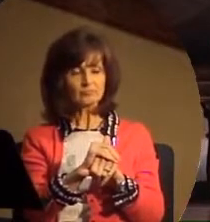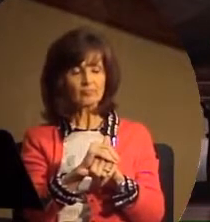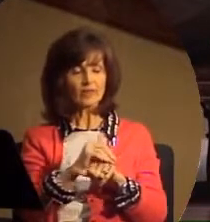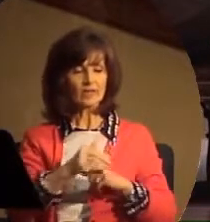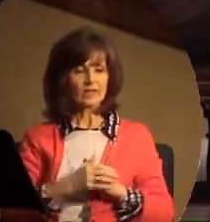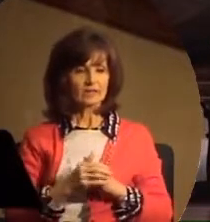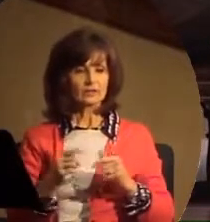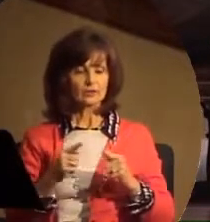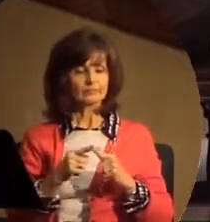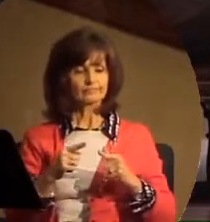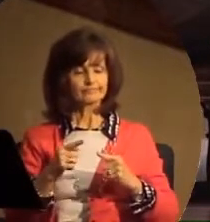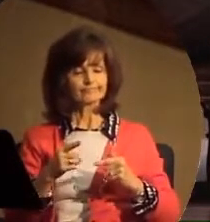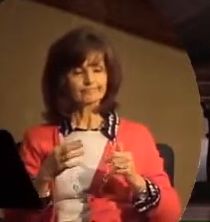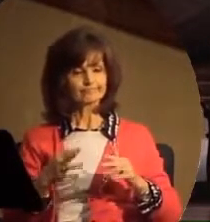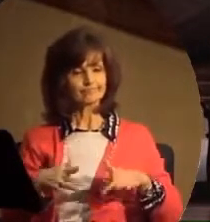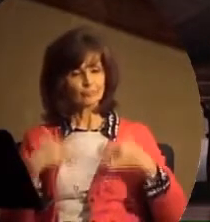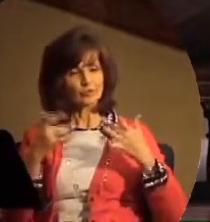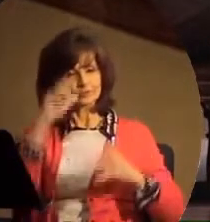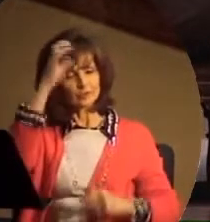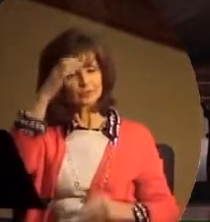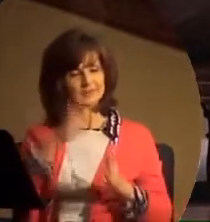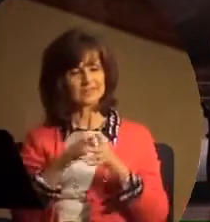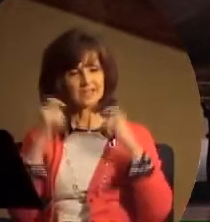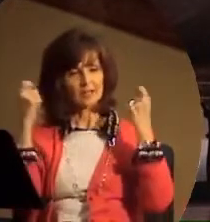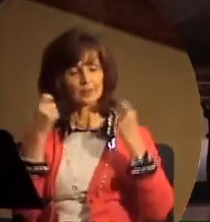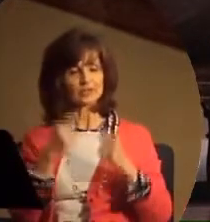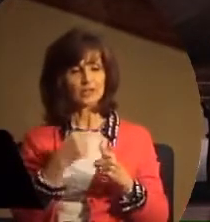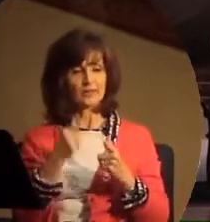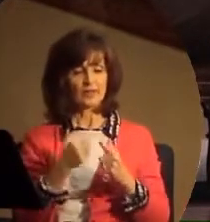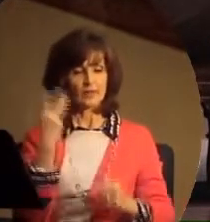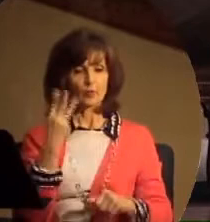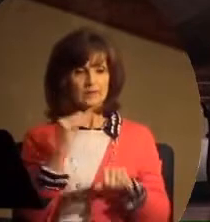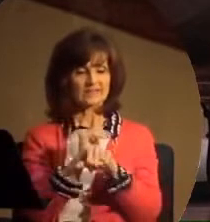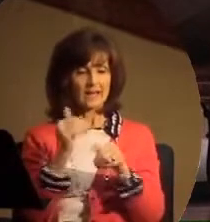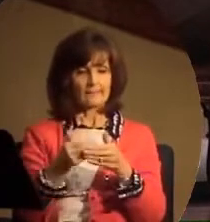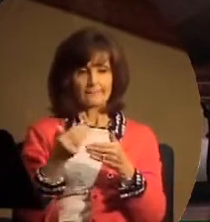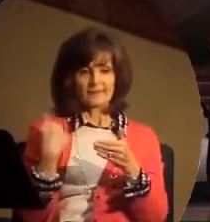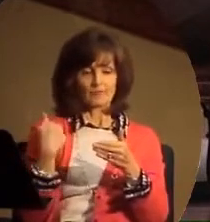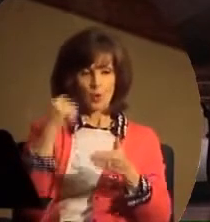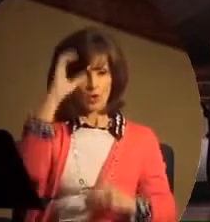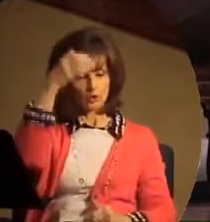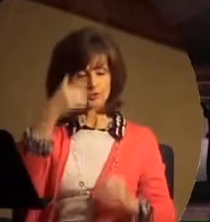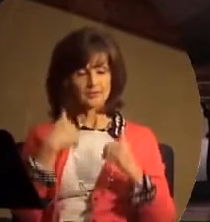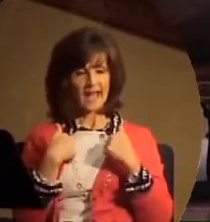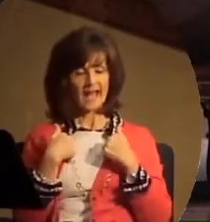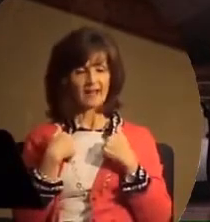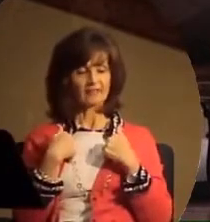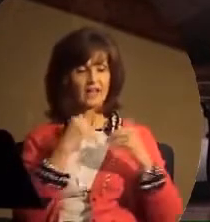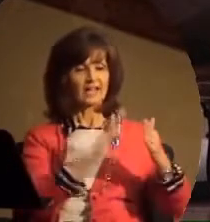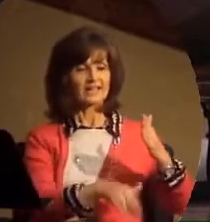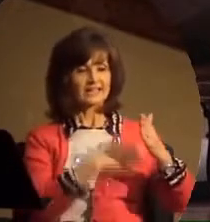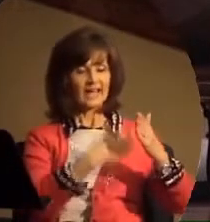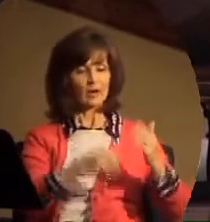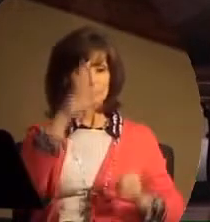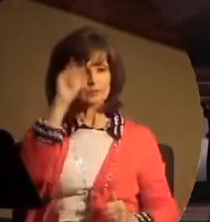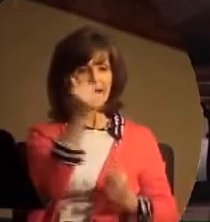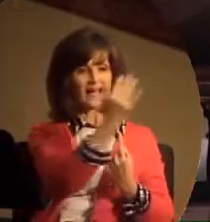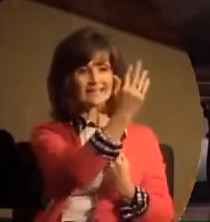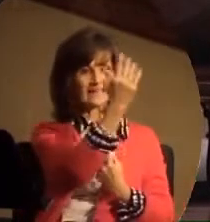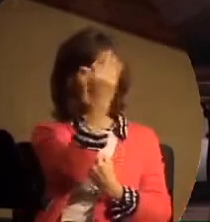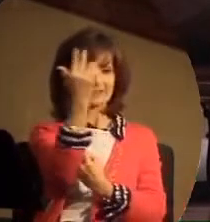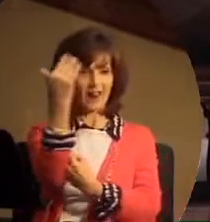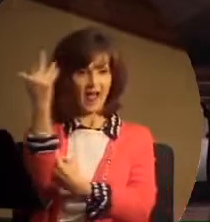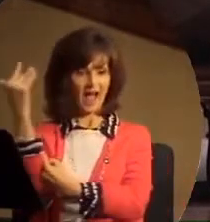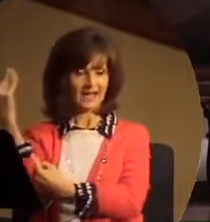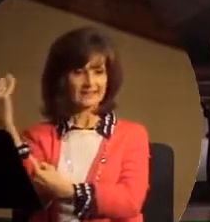Christmas celebration. And then on the 23rd, which will be the Wednesday night before Christmas, we'll be having the carols by candlelight. We are doing something special for